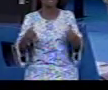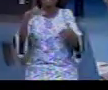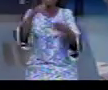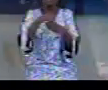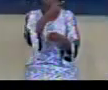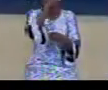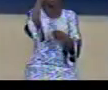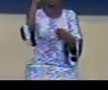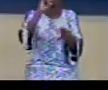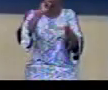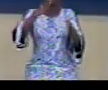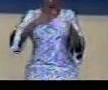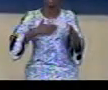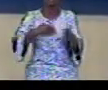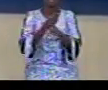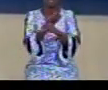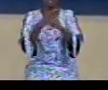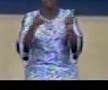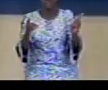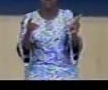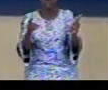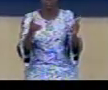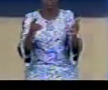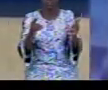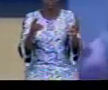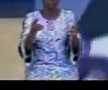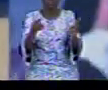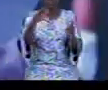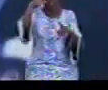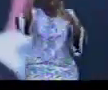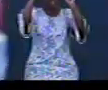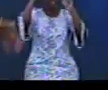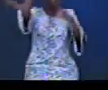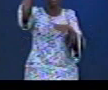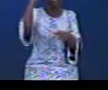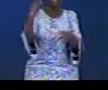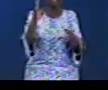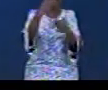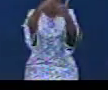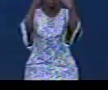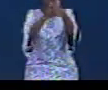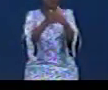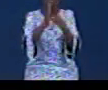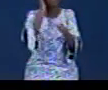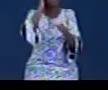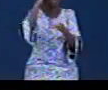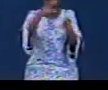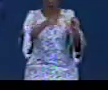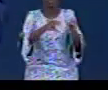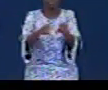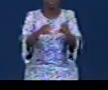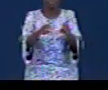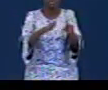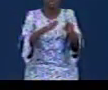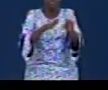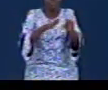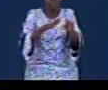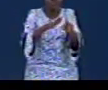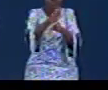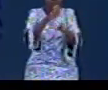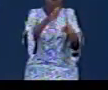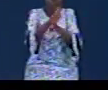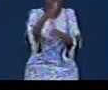you is my deliverance. He, the God of heaven, will fulfill the desire